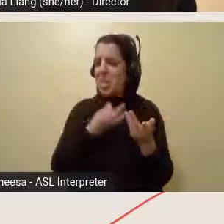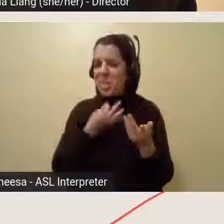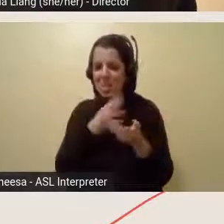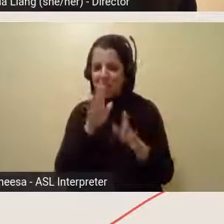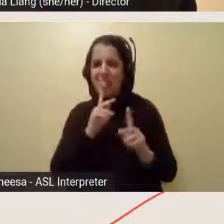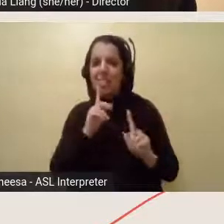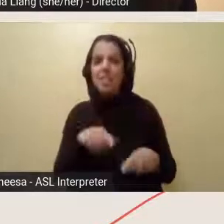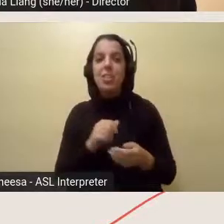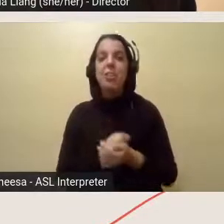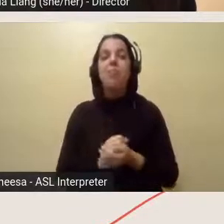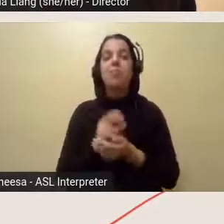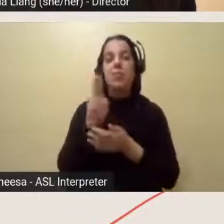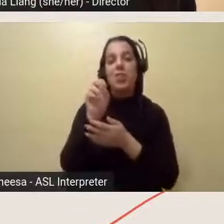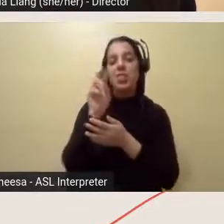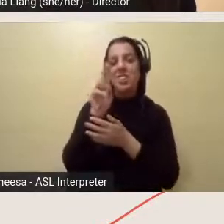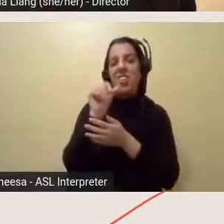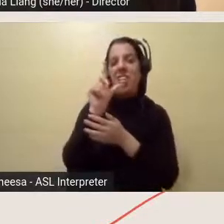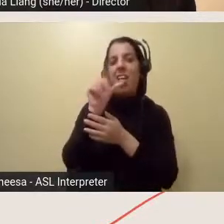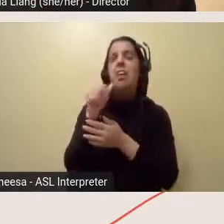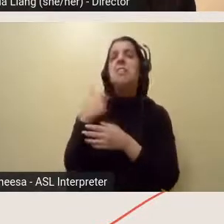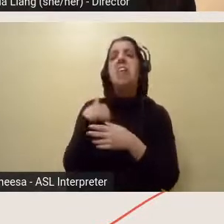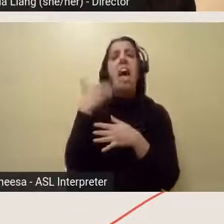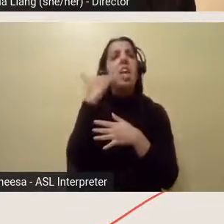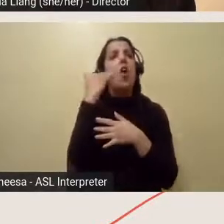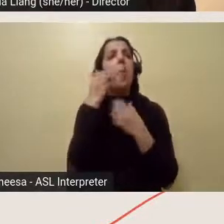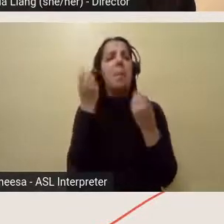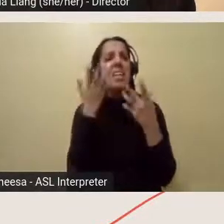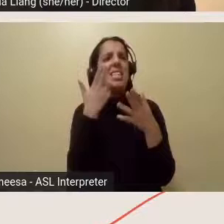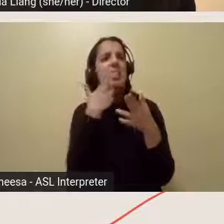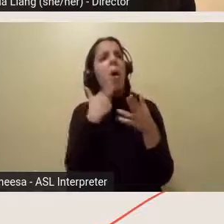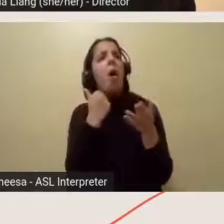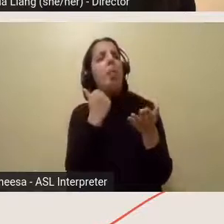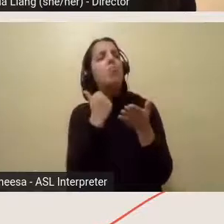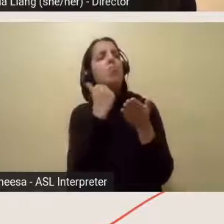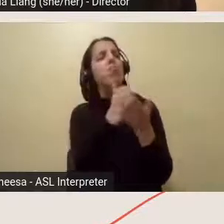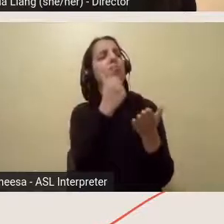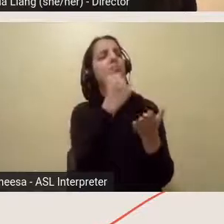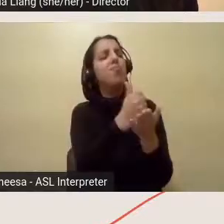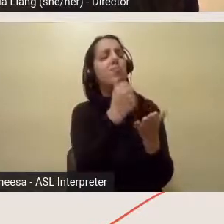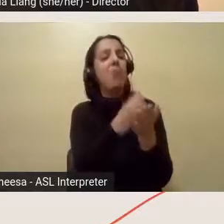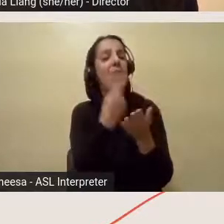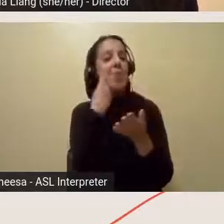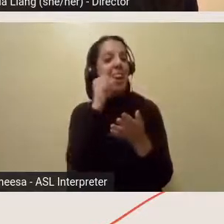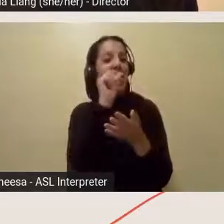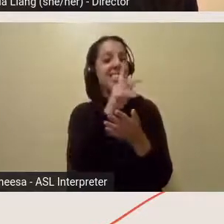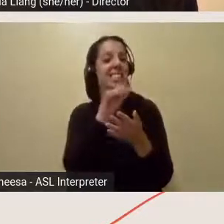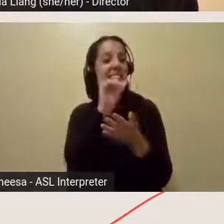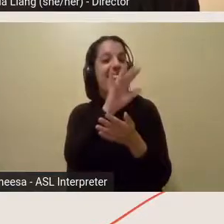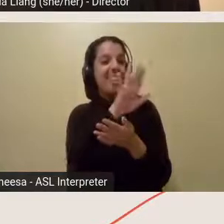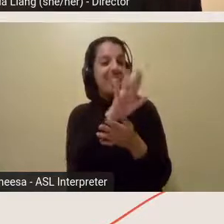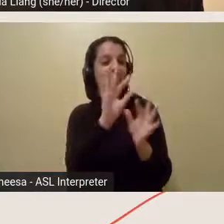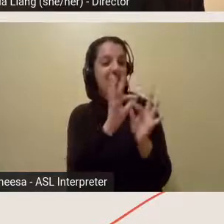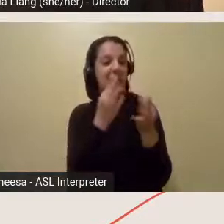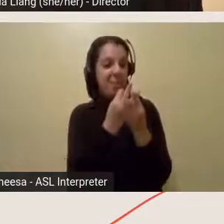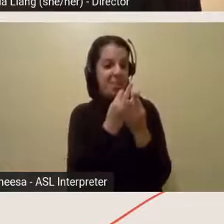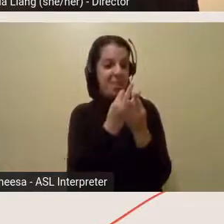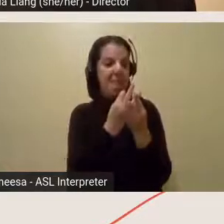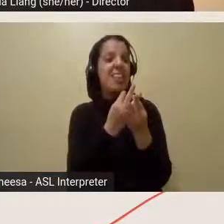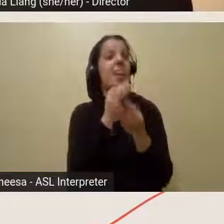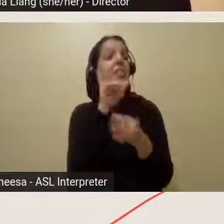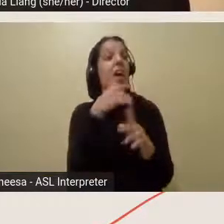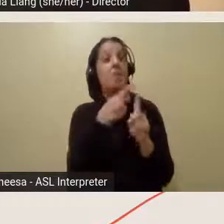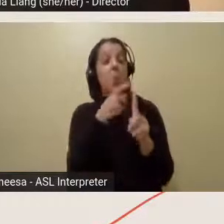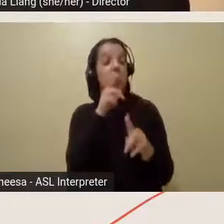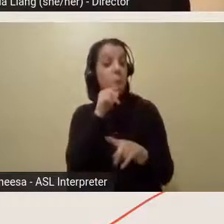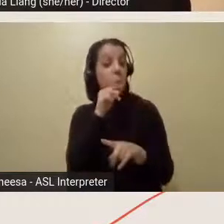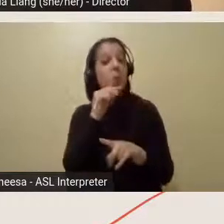were a lot of things done to help Akai's family. And of course that was from the community of folks on the Asian side that were already aligned. So, you